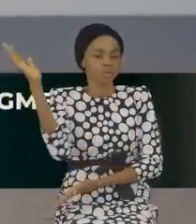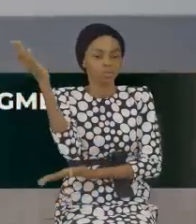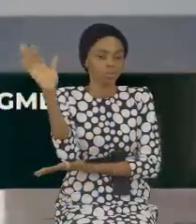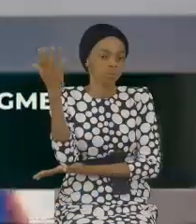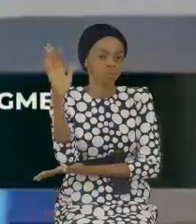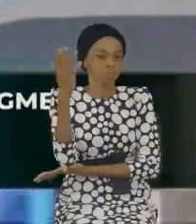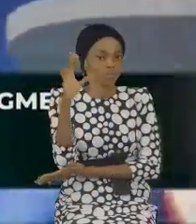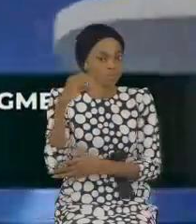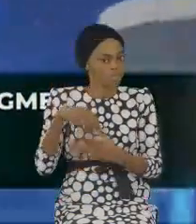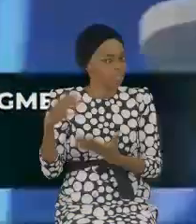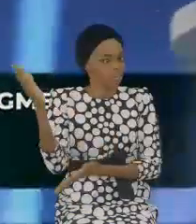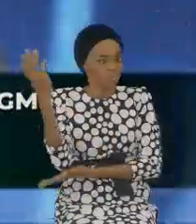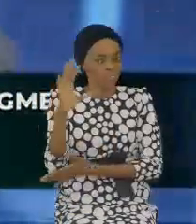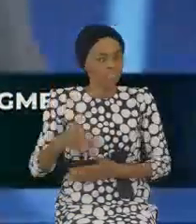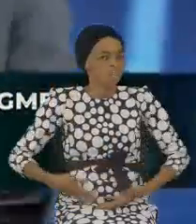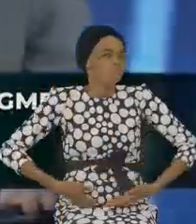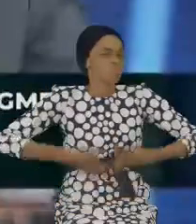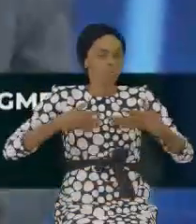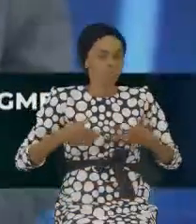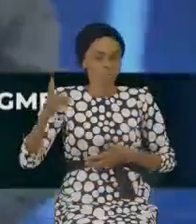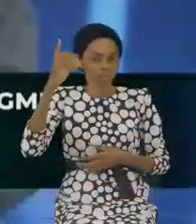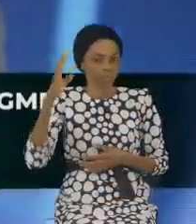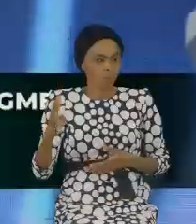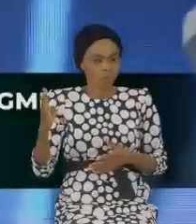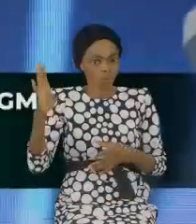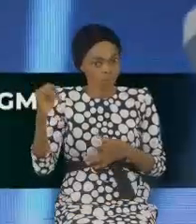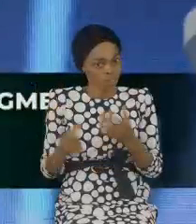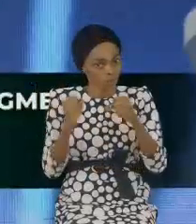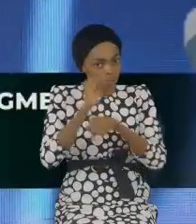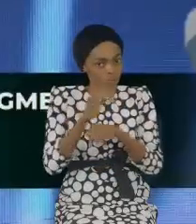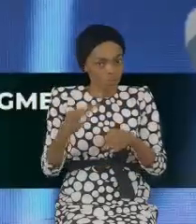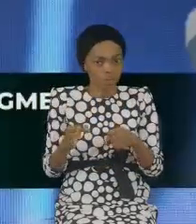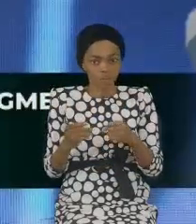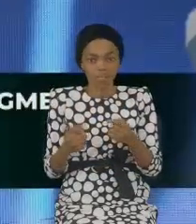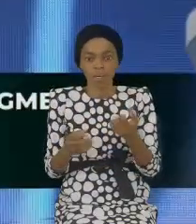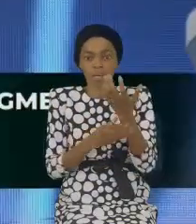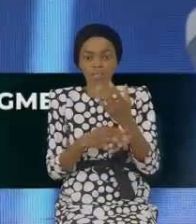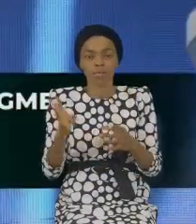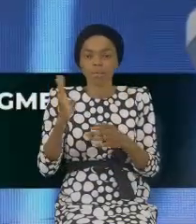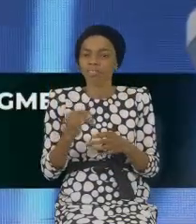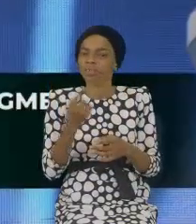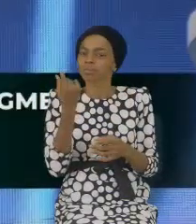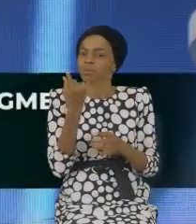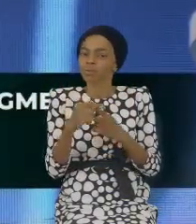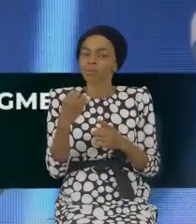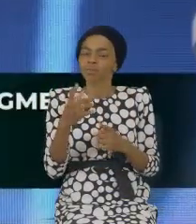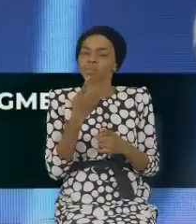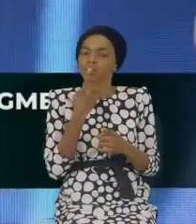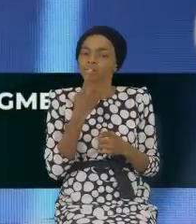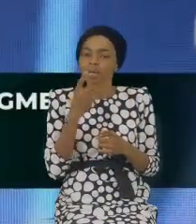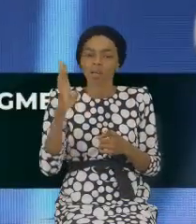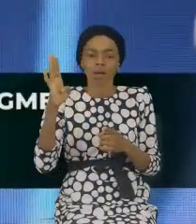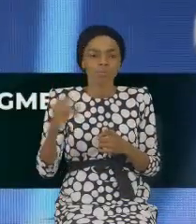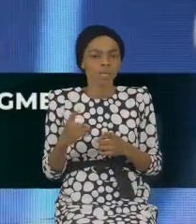they provoked him by the works of their hand, by the words of their mouth, and by the walk of